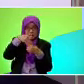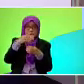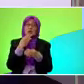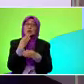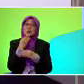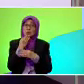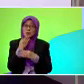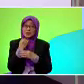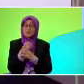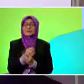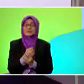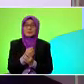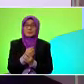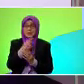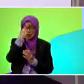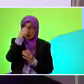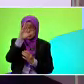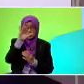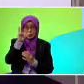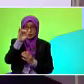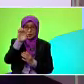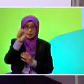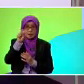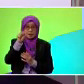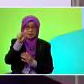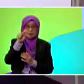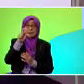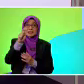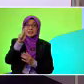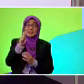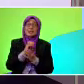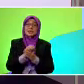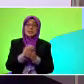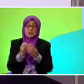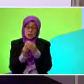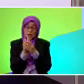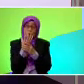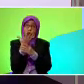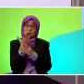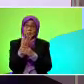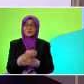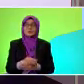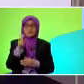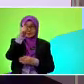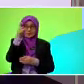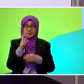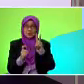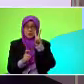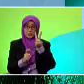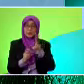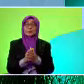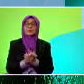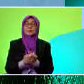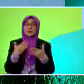for us to make the yeast grow. Okay, so the second question. I have fresh